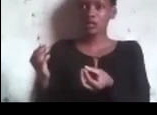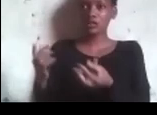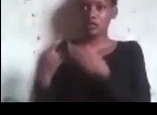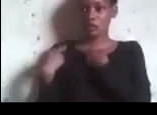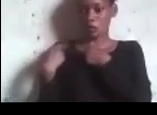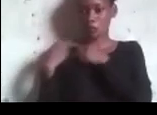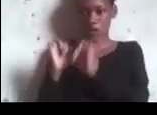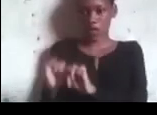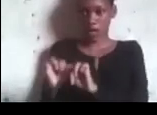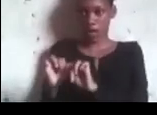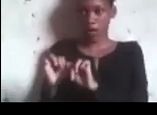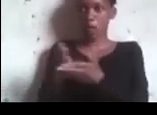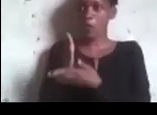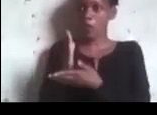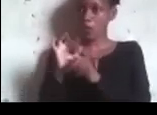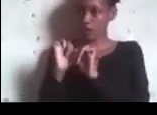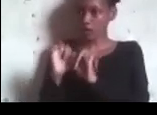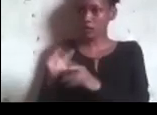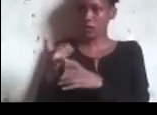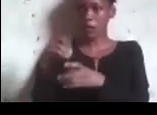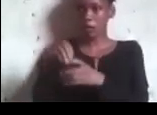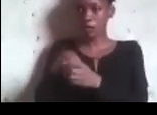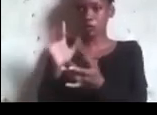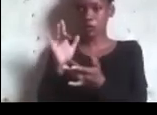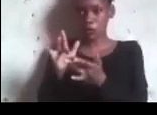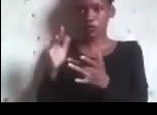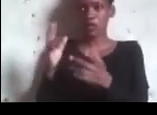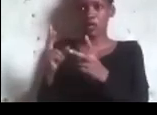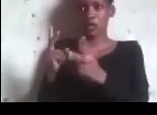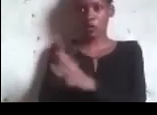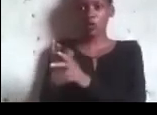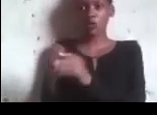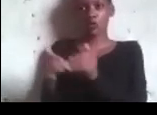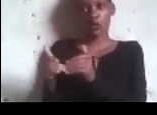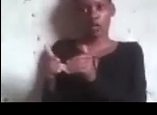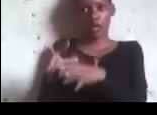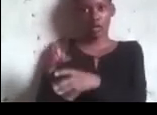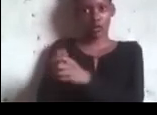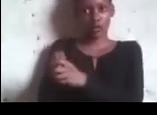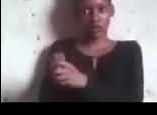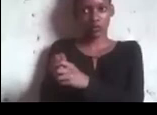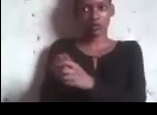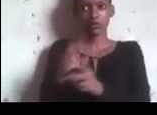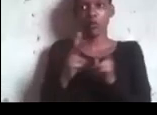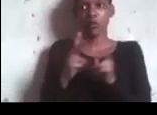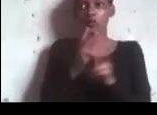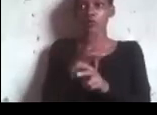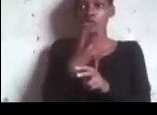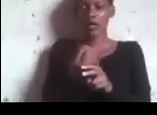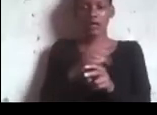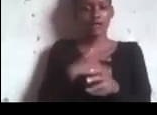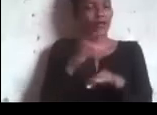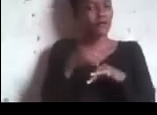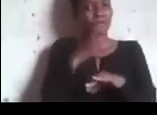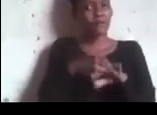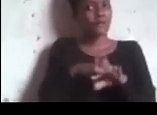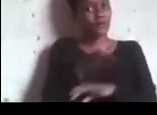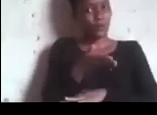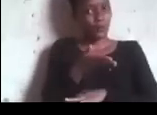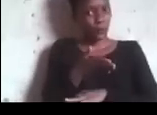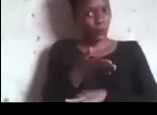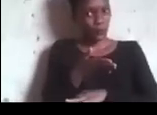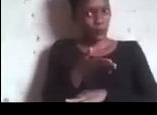responsibilities and rights, which includes contact and care. And then we have unmarried biological fathers who